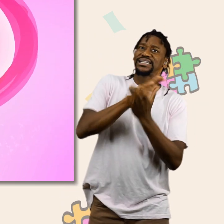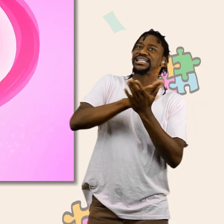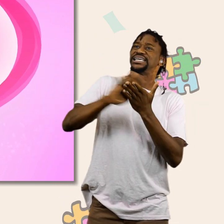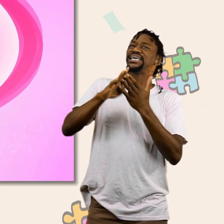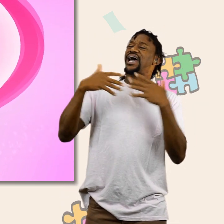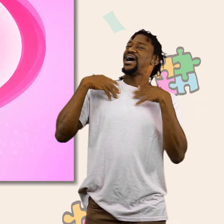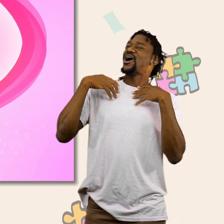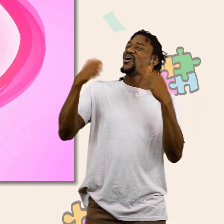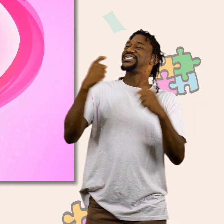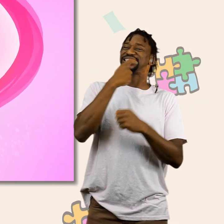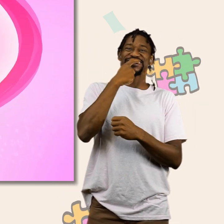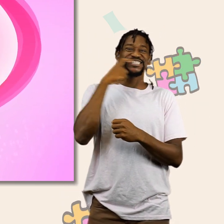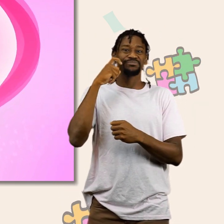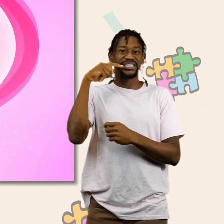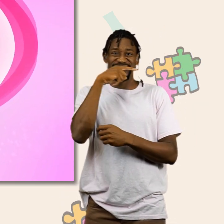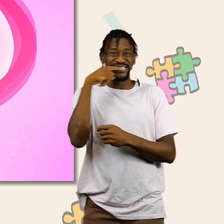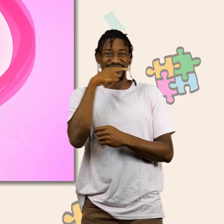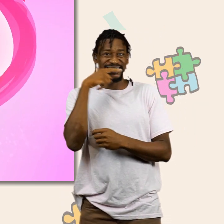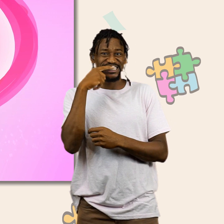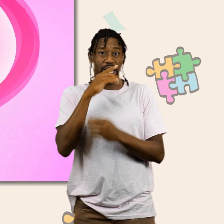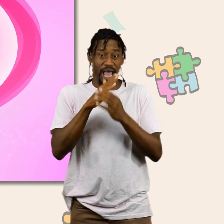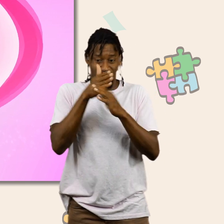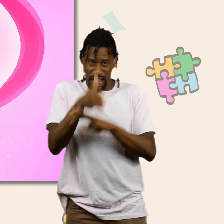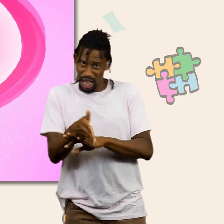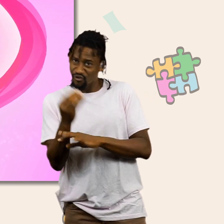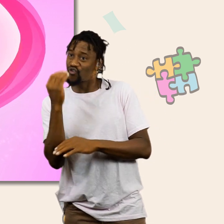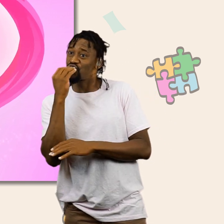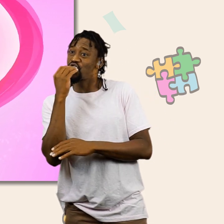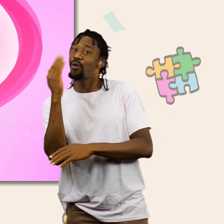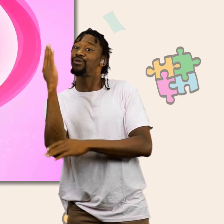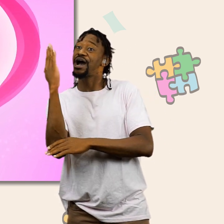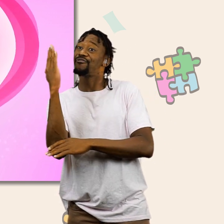To have clean and healthy teeth, you have to brush your teeth after every meal.